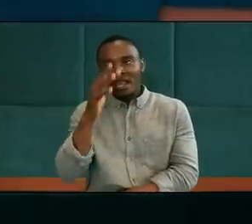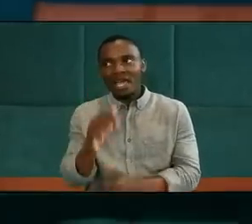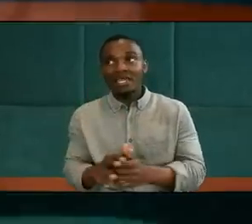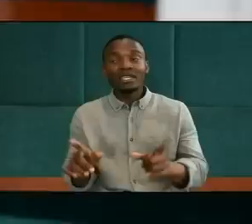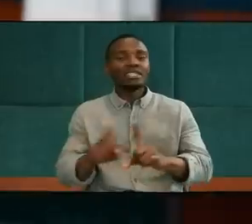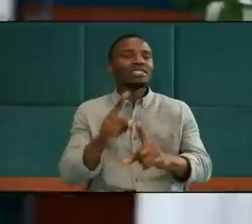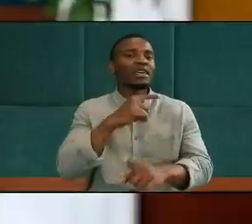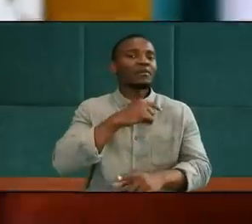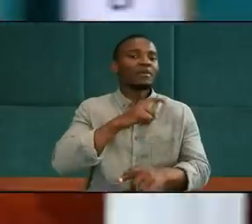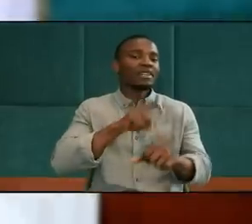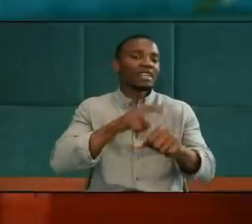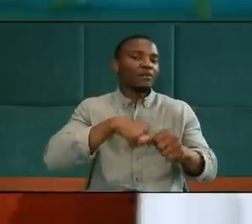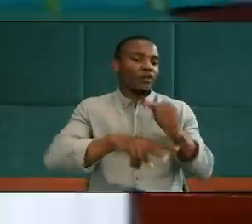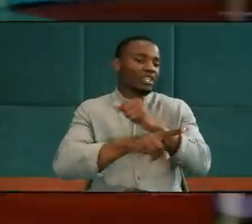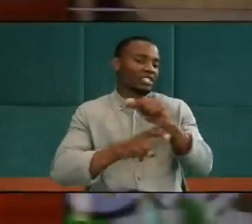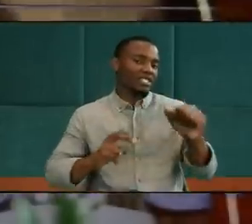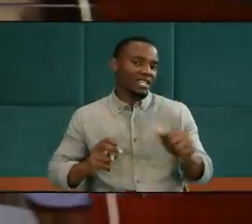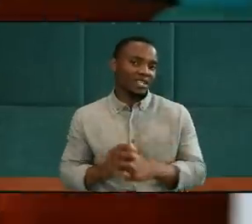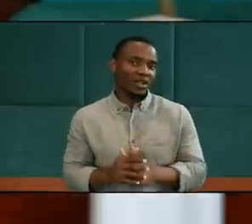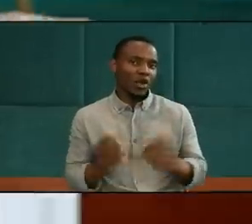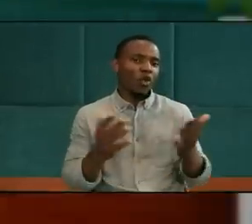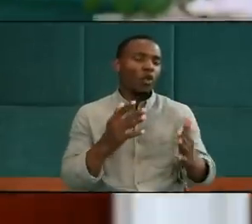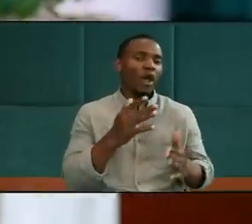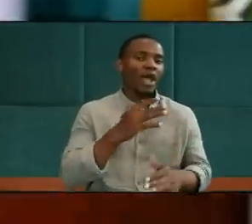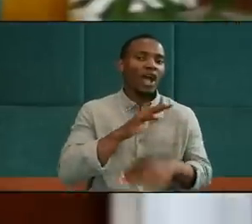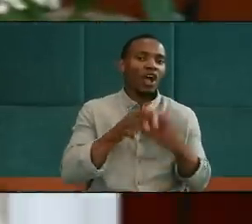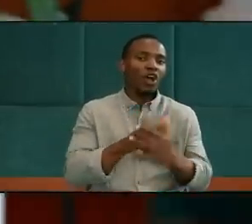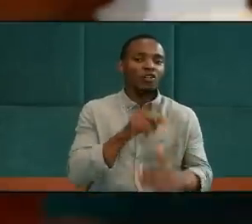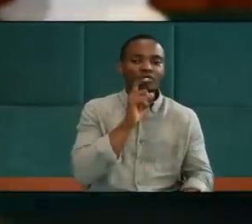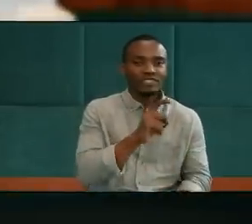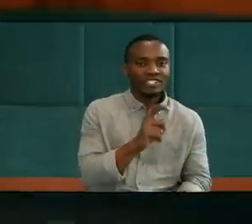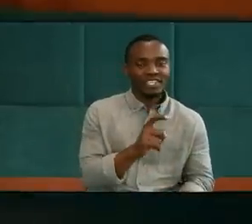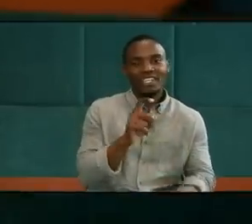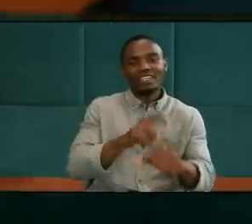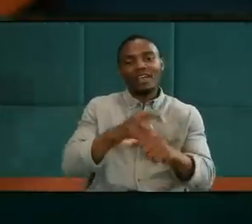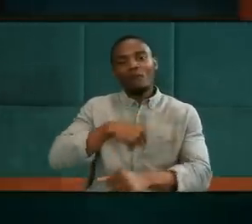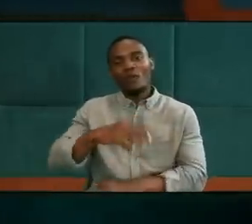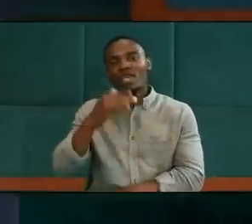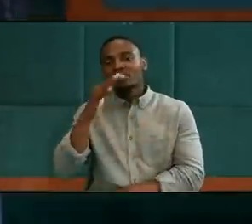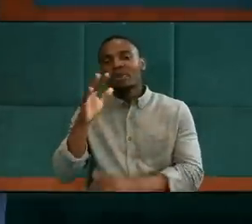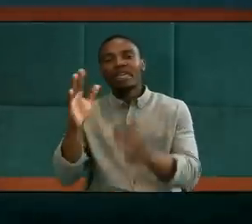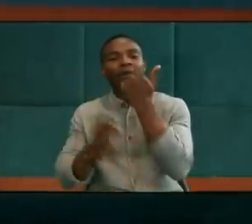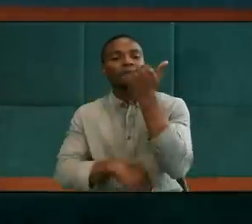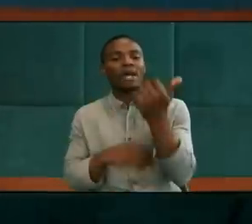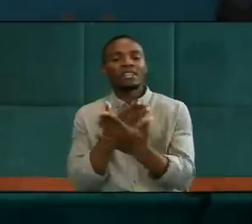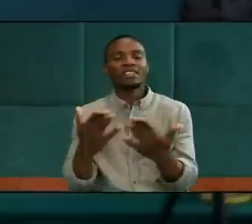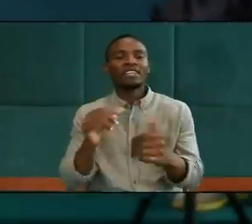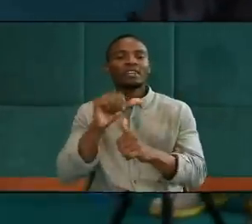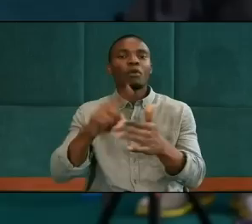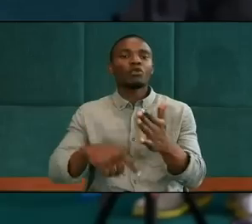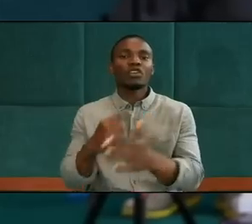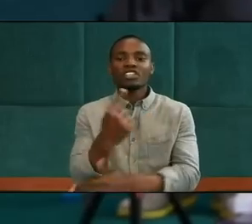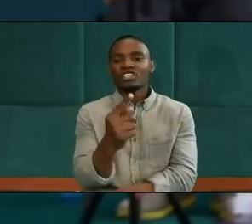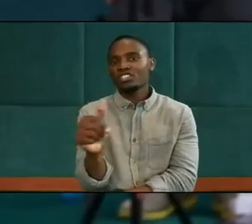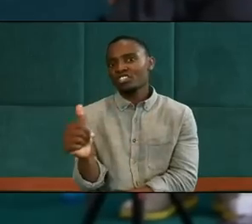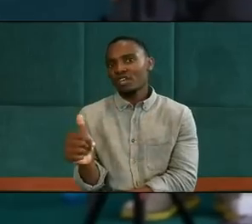steal when we should not be stealing. Where are all the roosters when we say bad things about each other? Where are all the roosters